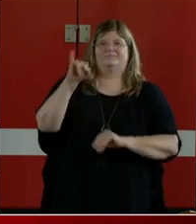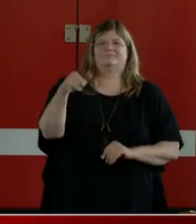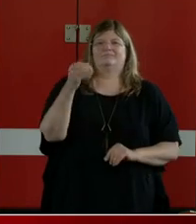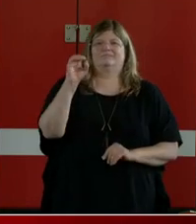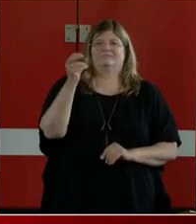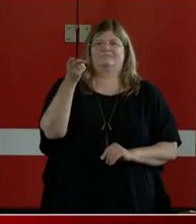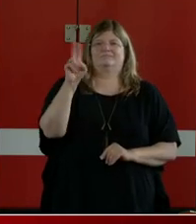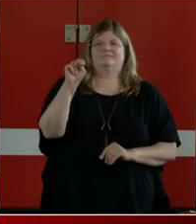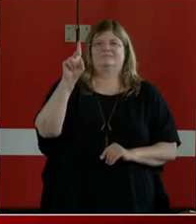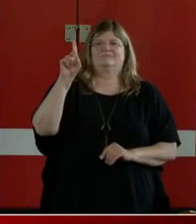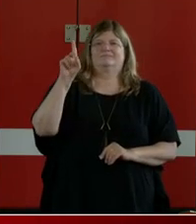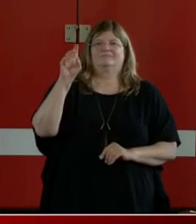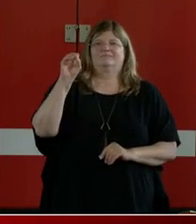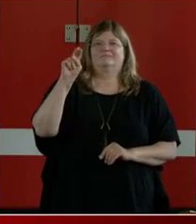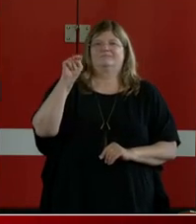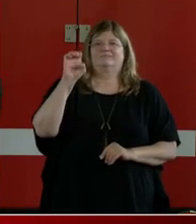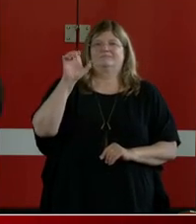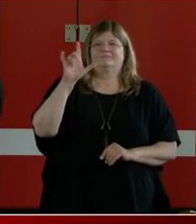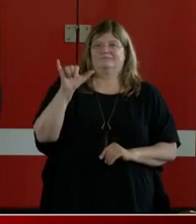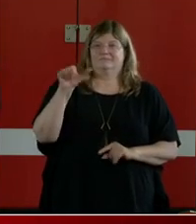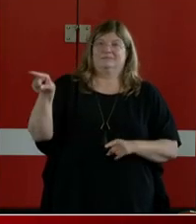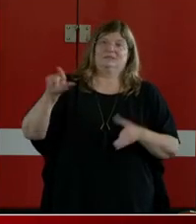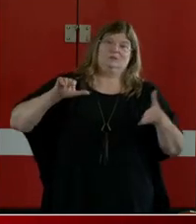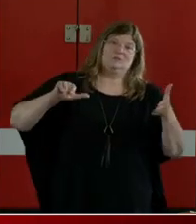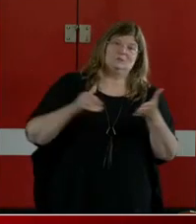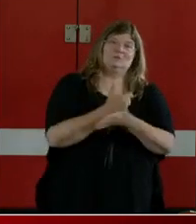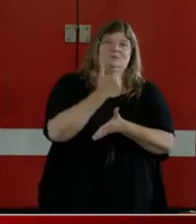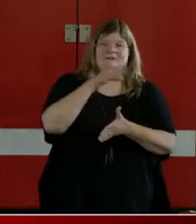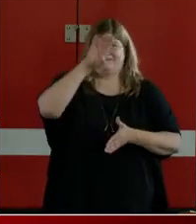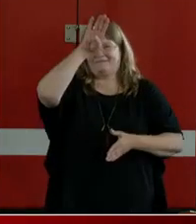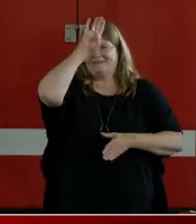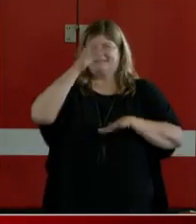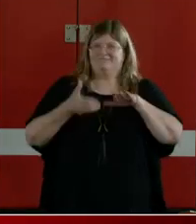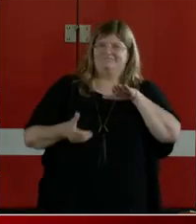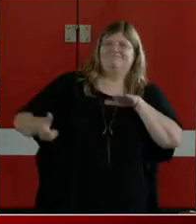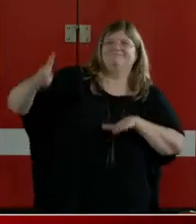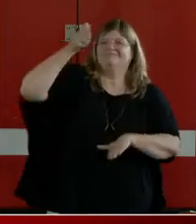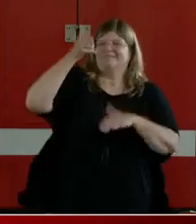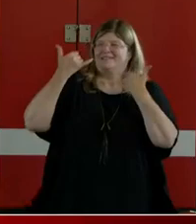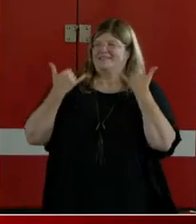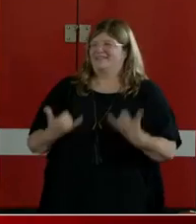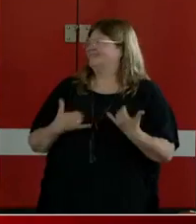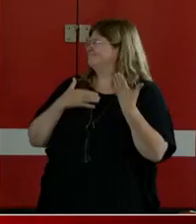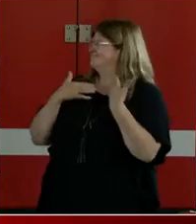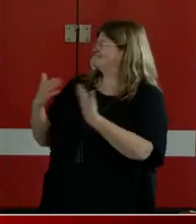next fire chief for DC Fire and EMS. John Donnelly.